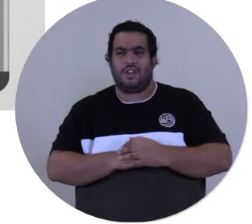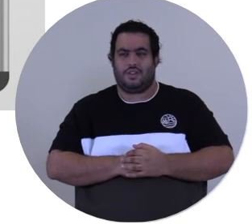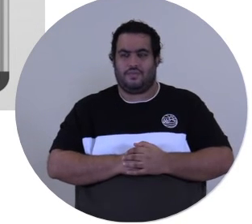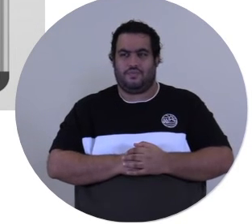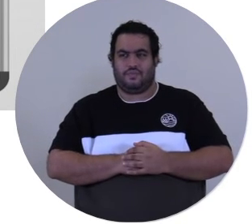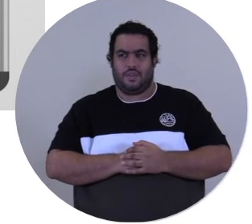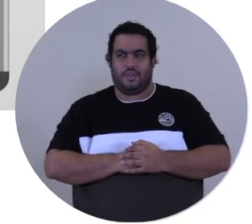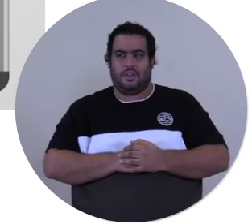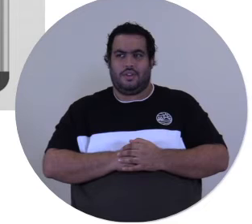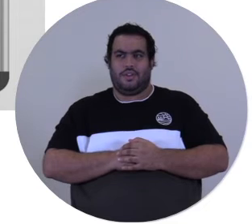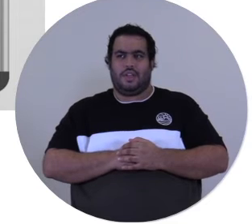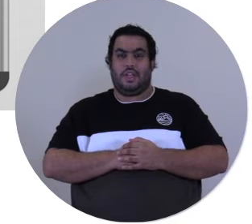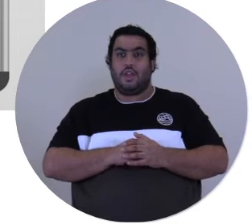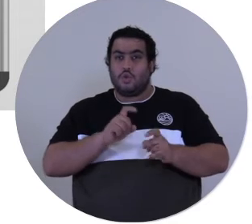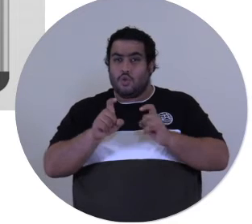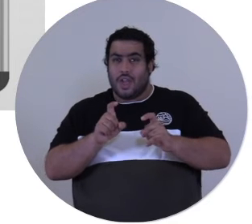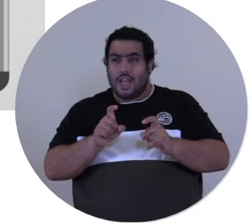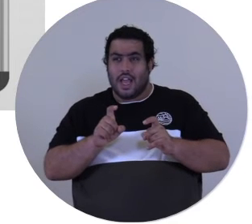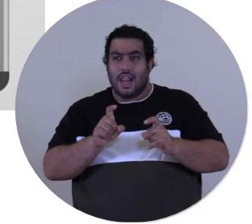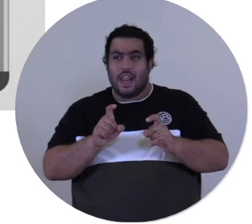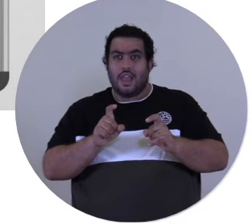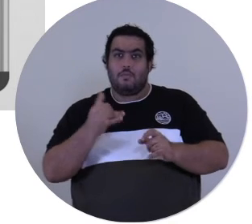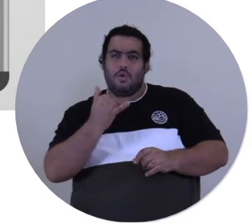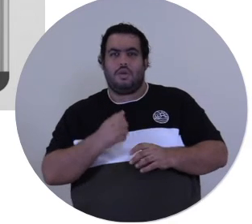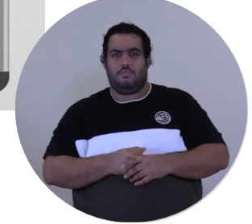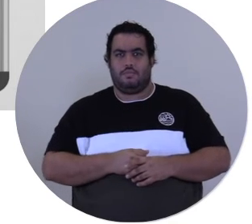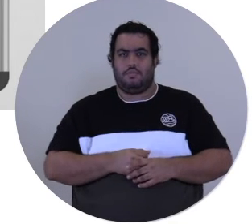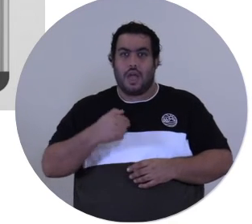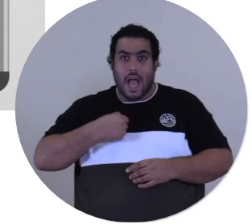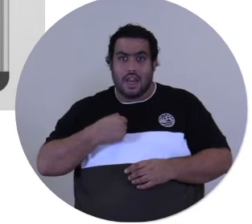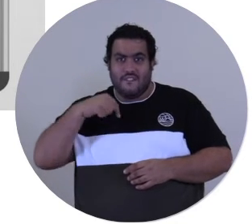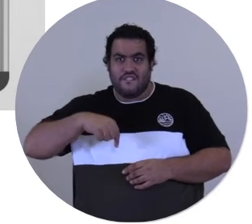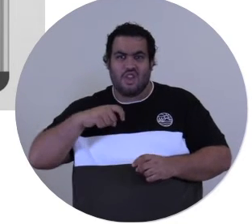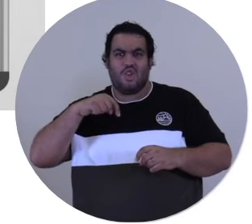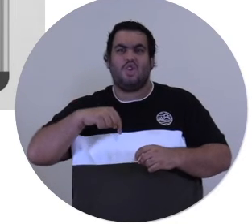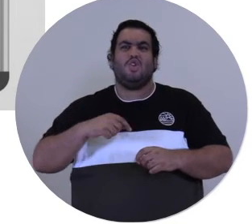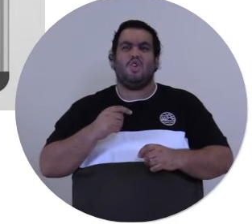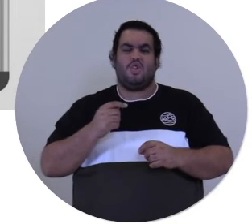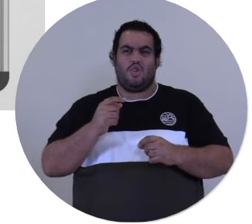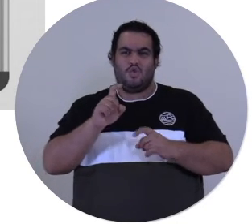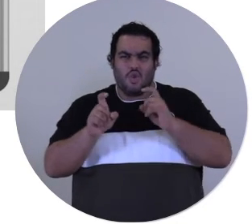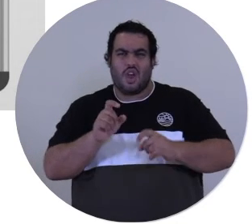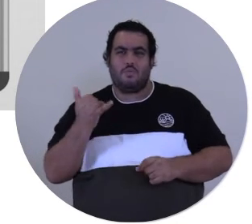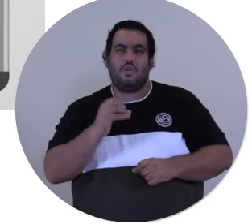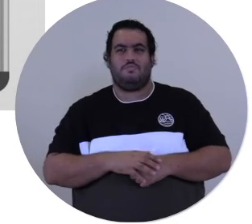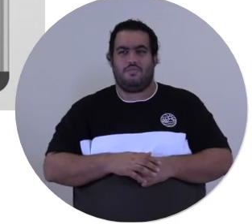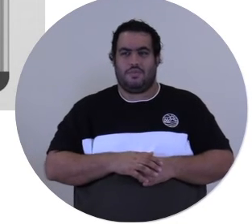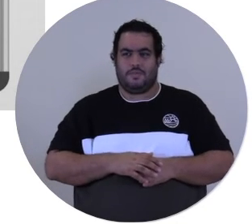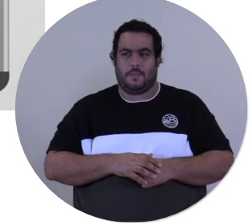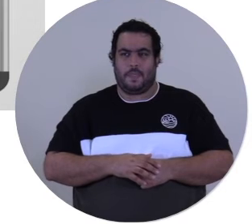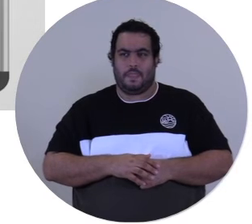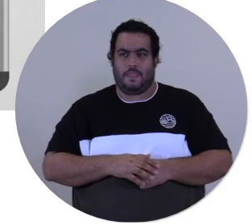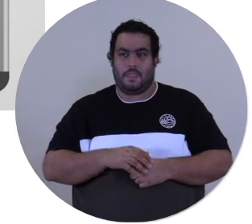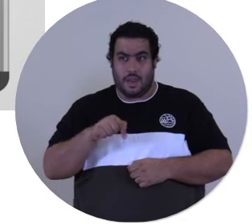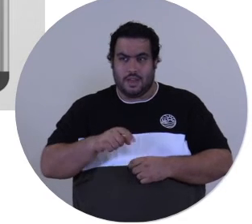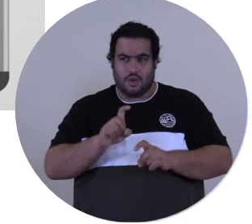I have a question that I want to put to you. Now, another setbook question might look like